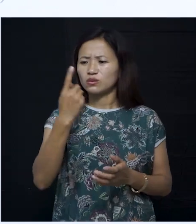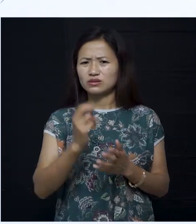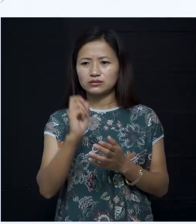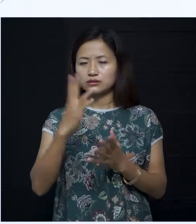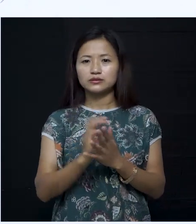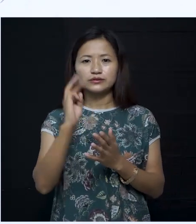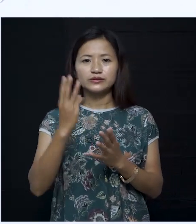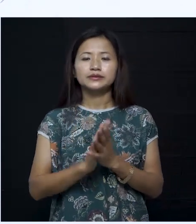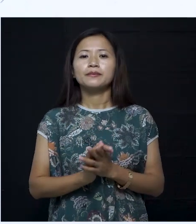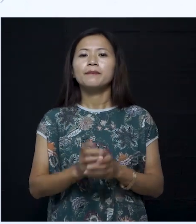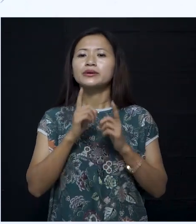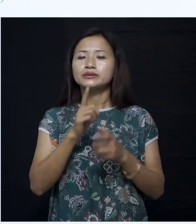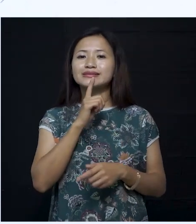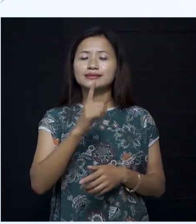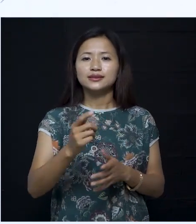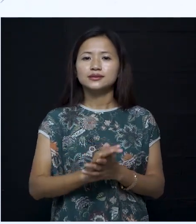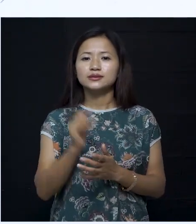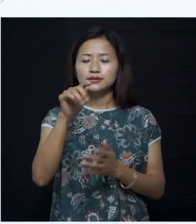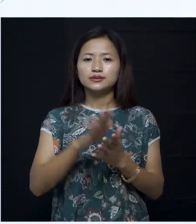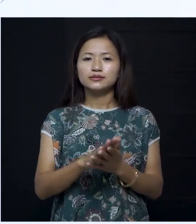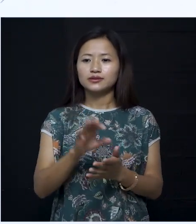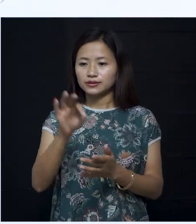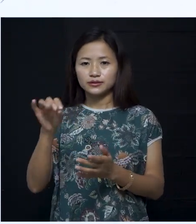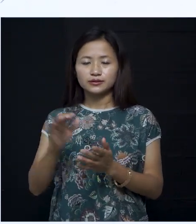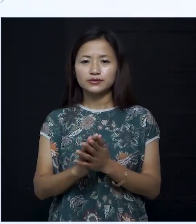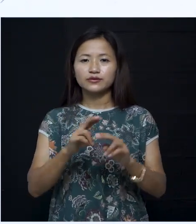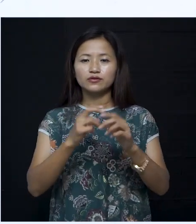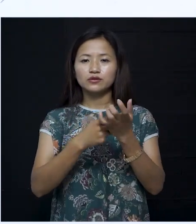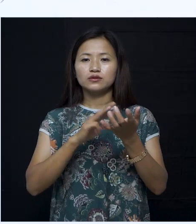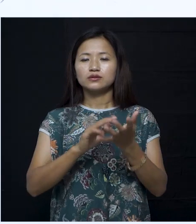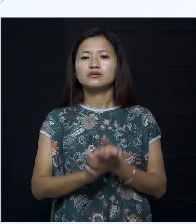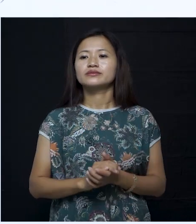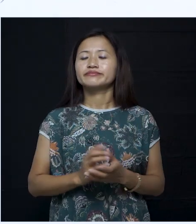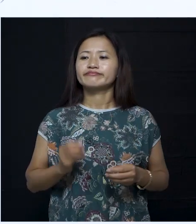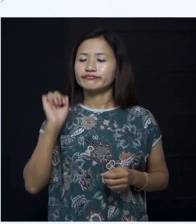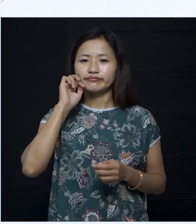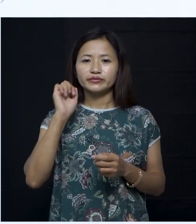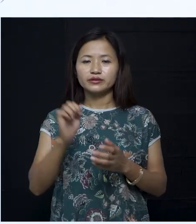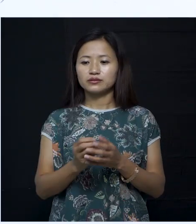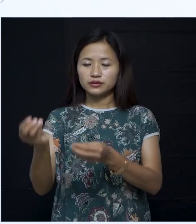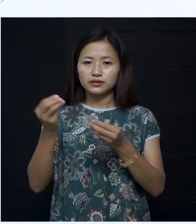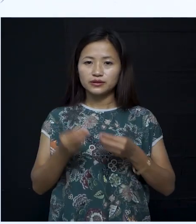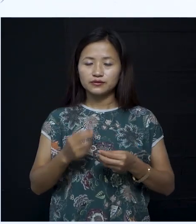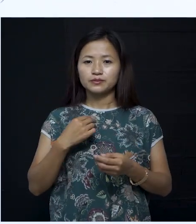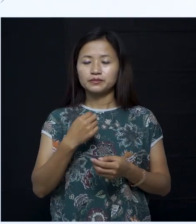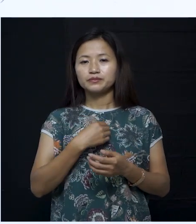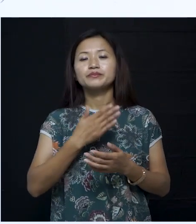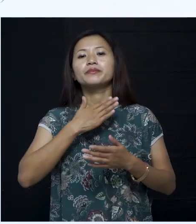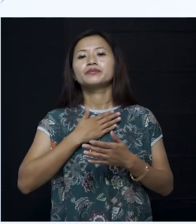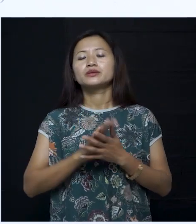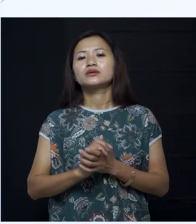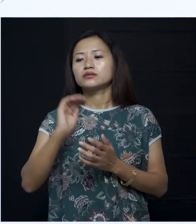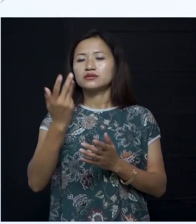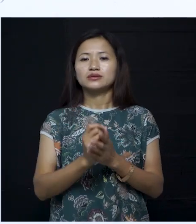will tell you in a collective form. He gave me some sweets. That's what I have told you, right? There is